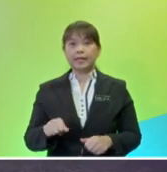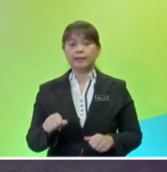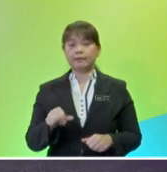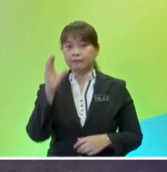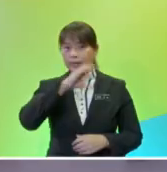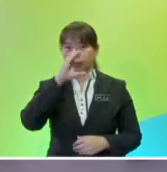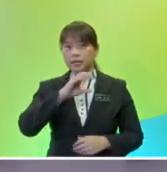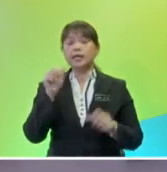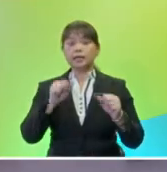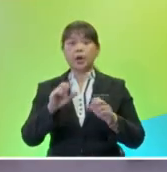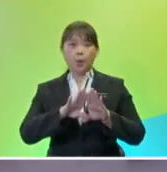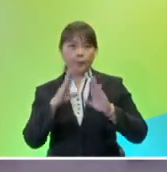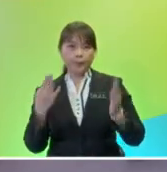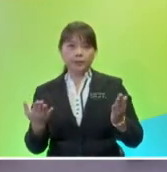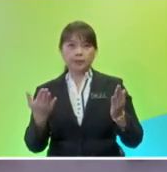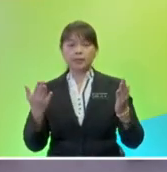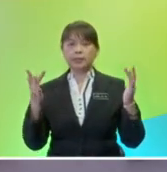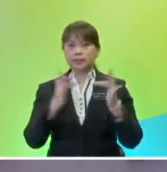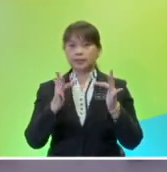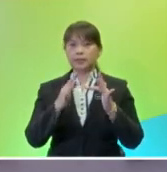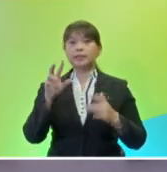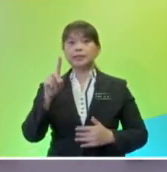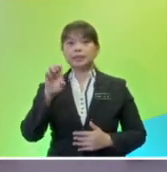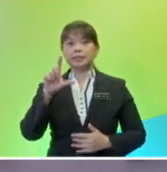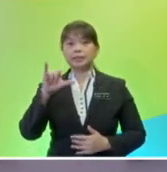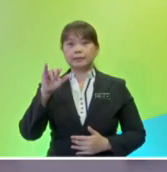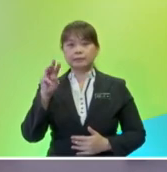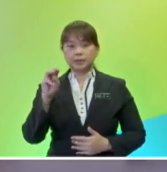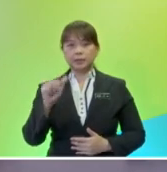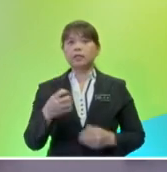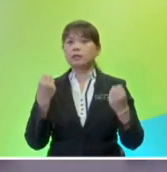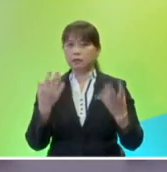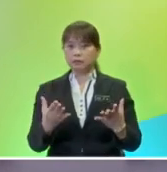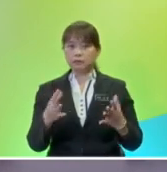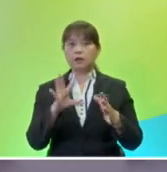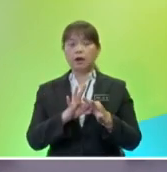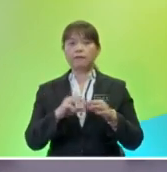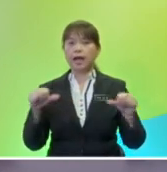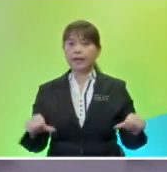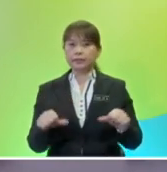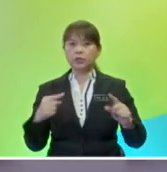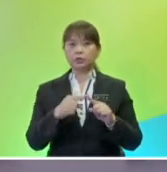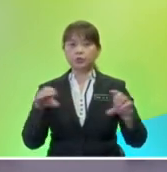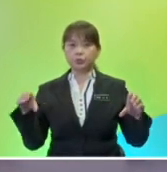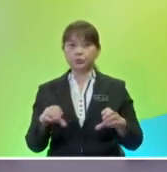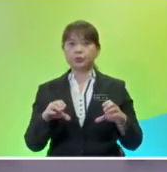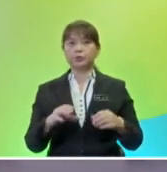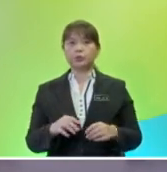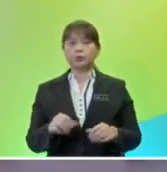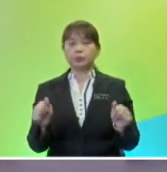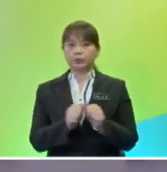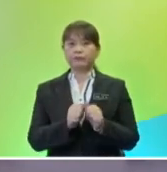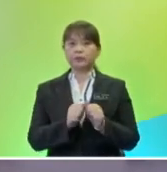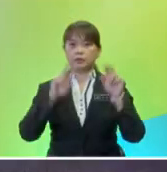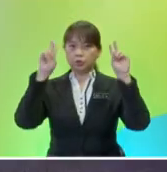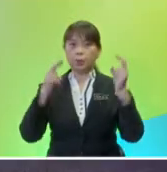your Delima account. There are a lot of things, a lot of activities for you to do with the topic of magnets.